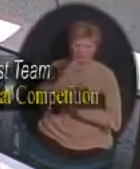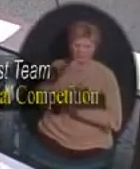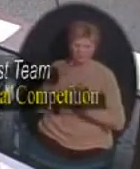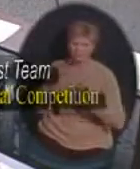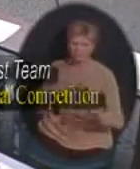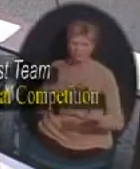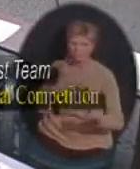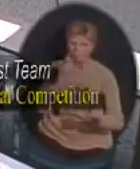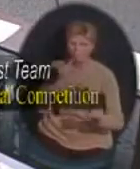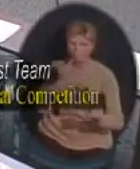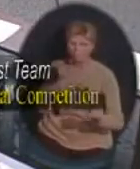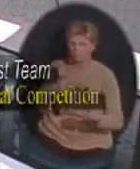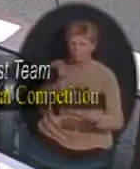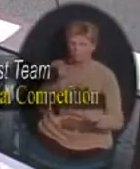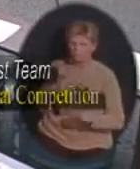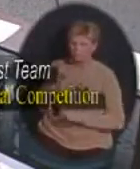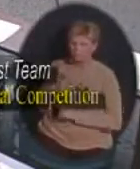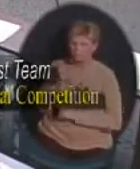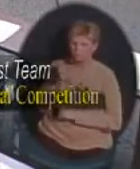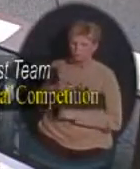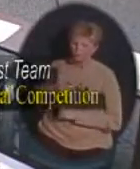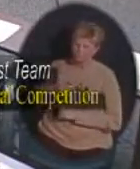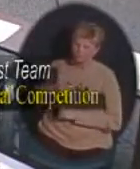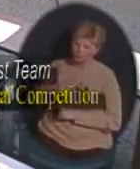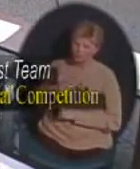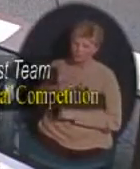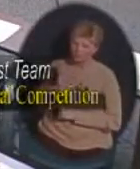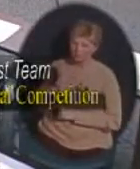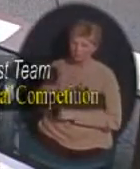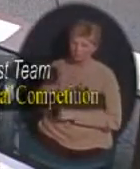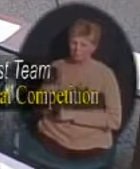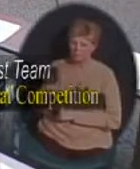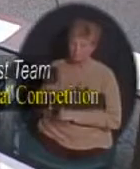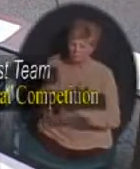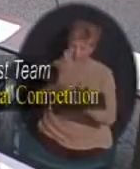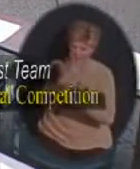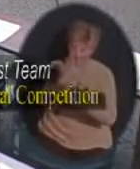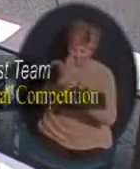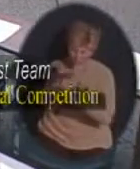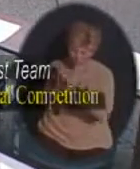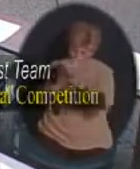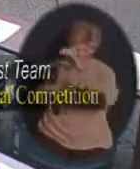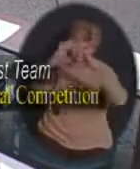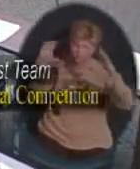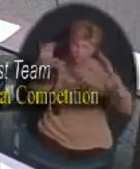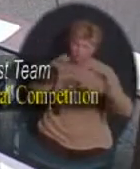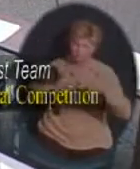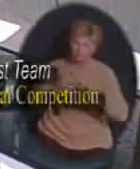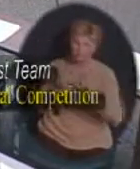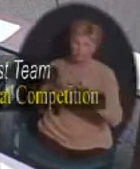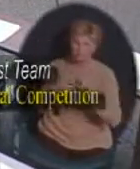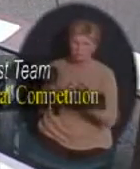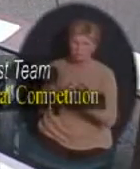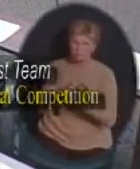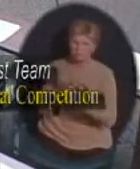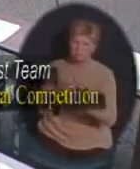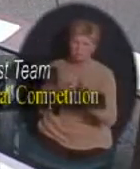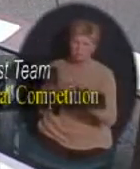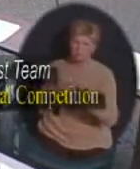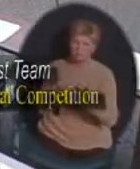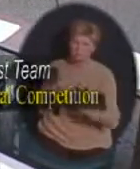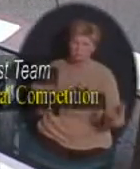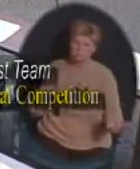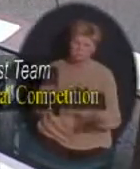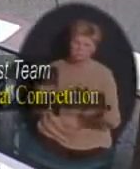National Science Teachers Association Explora Vision competition. The competition encourages students from kindergarten through